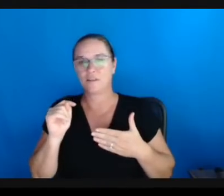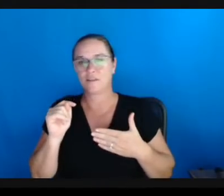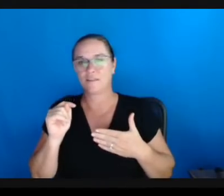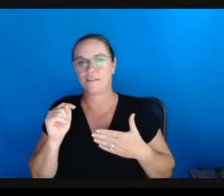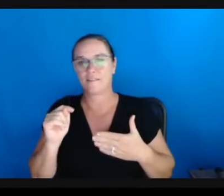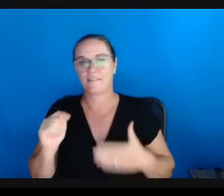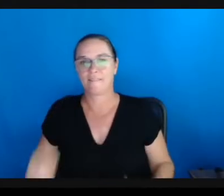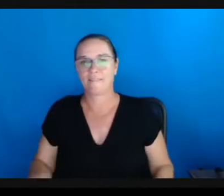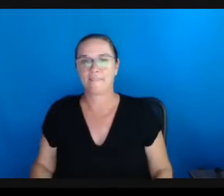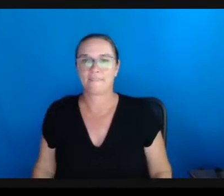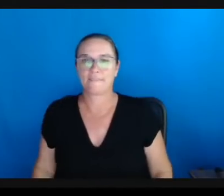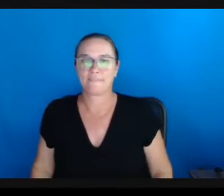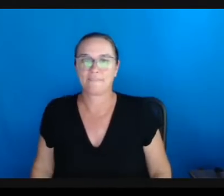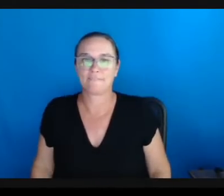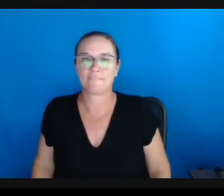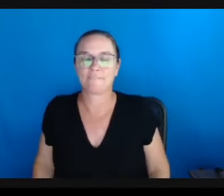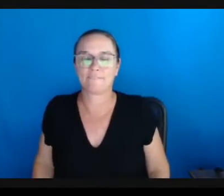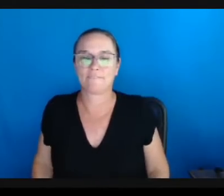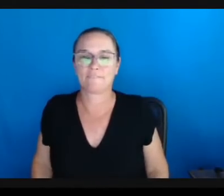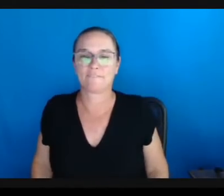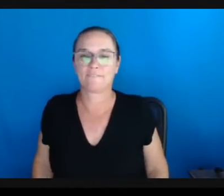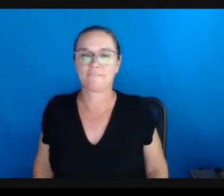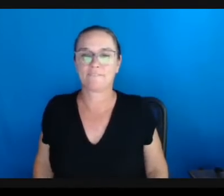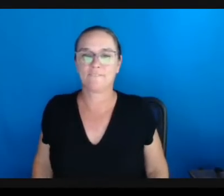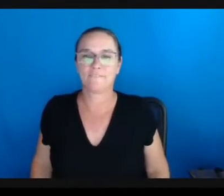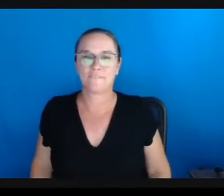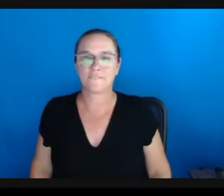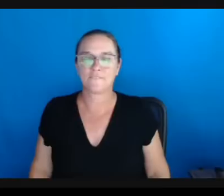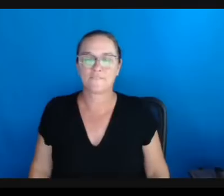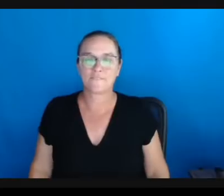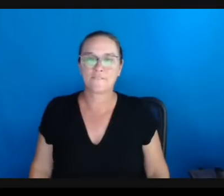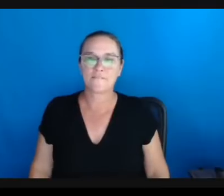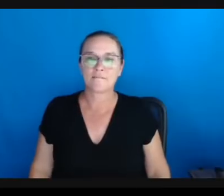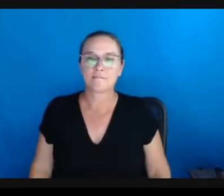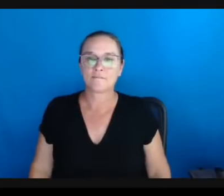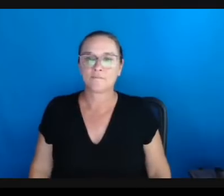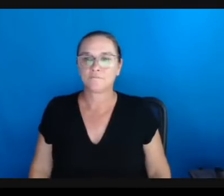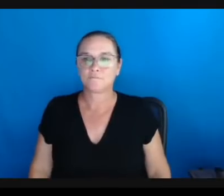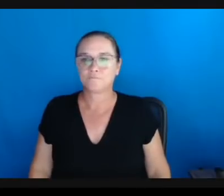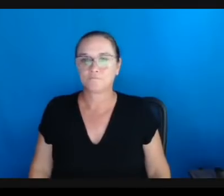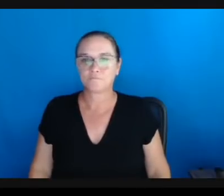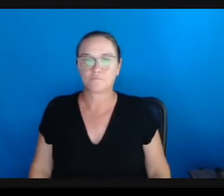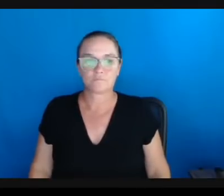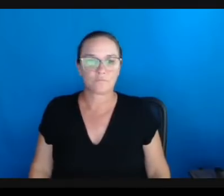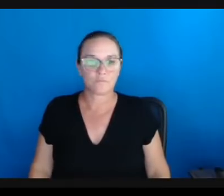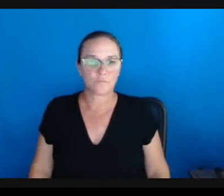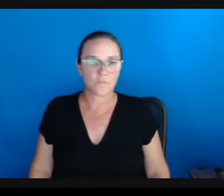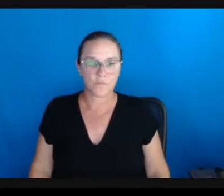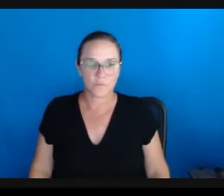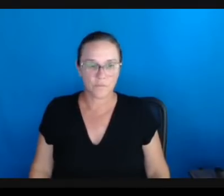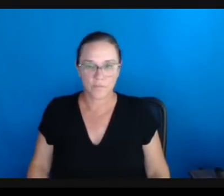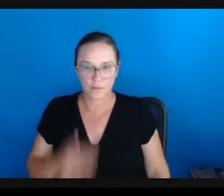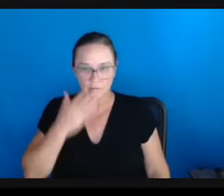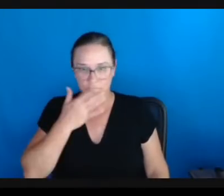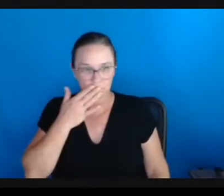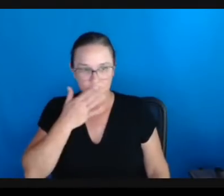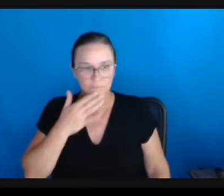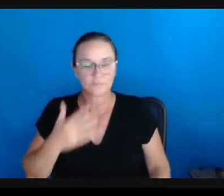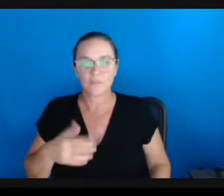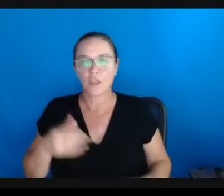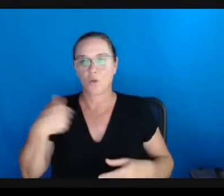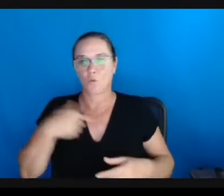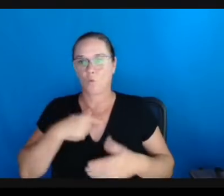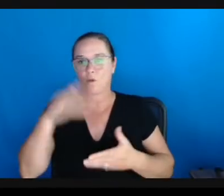at 3,200 feet or so is my best guess for the elevation of the caldera floor, the lowest part right